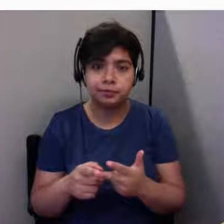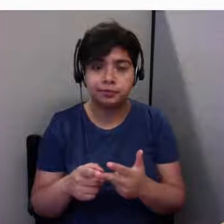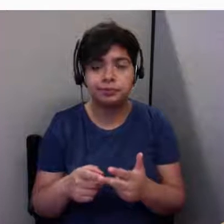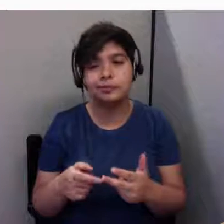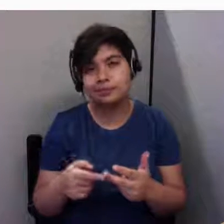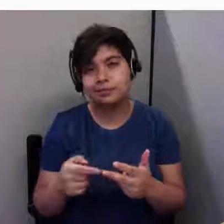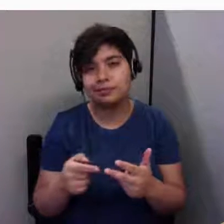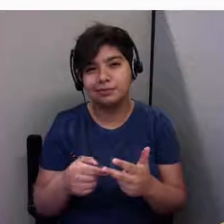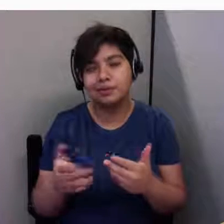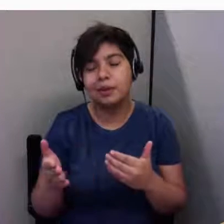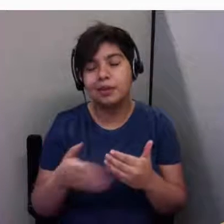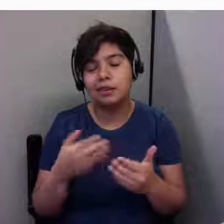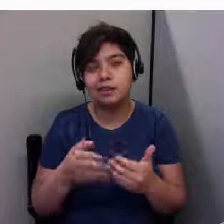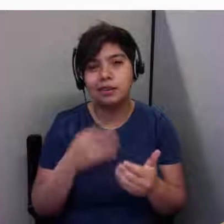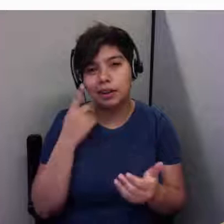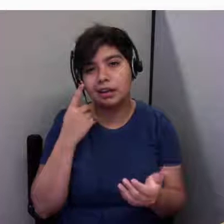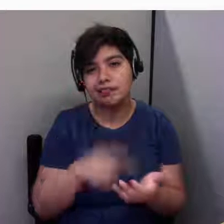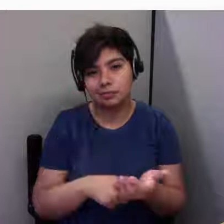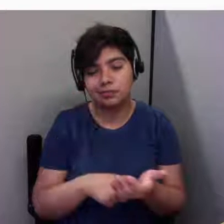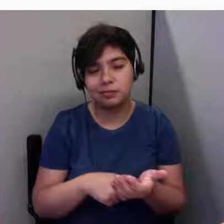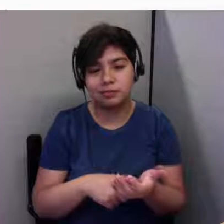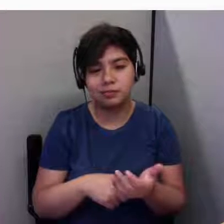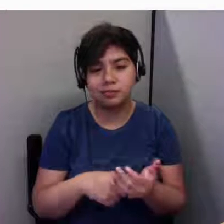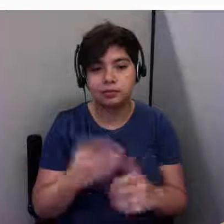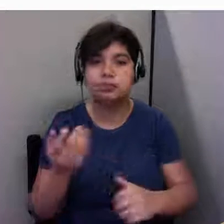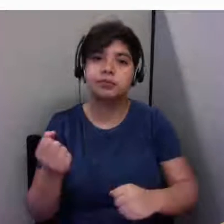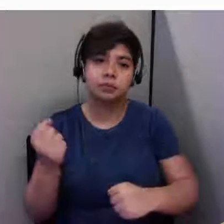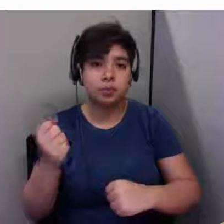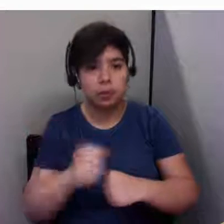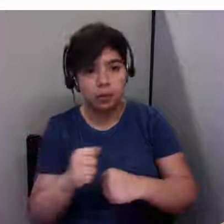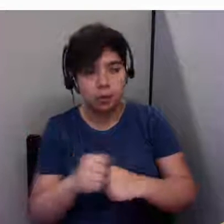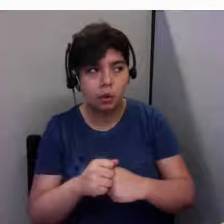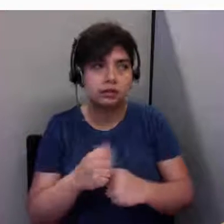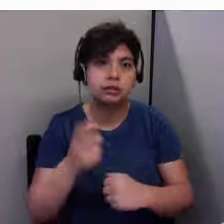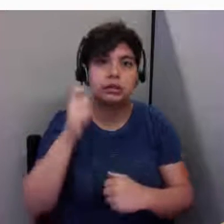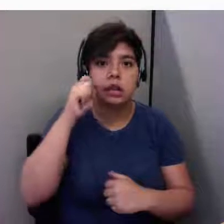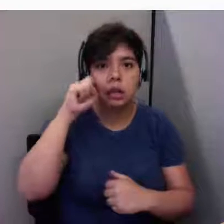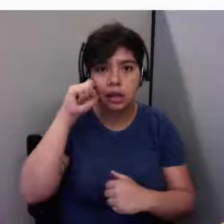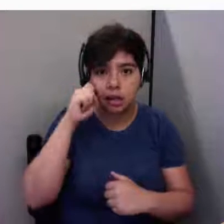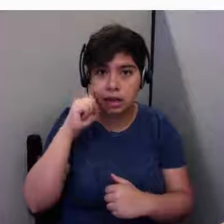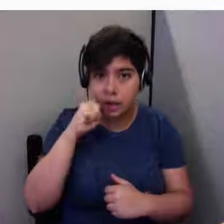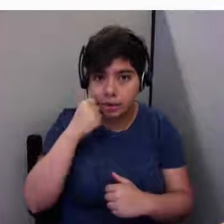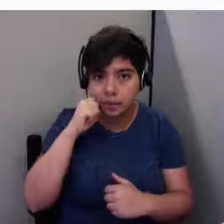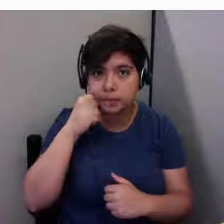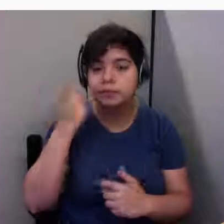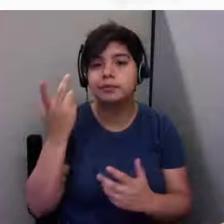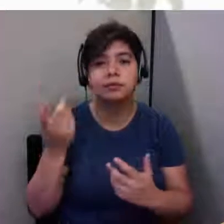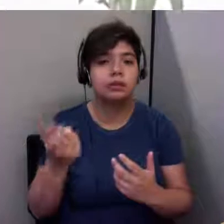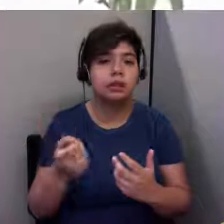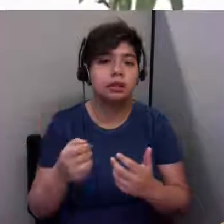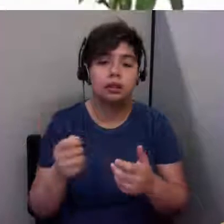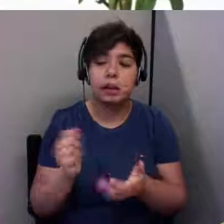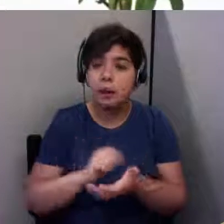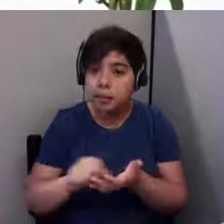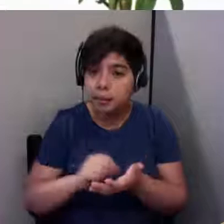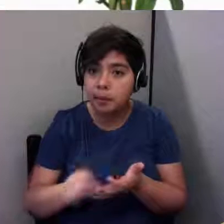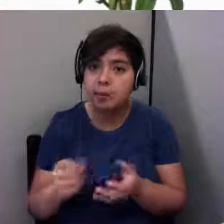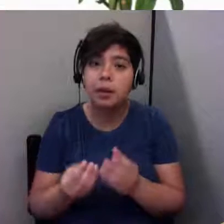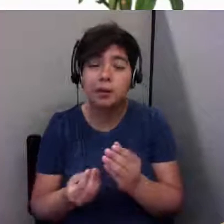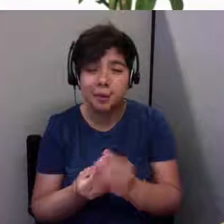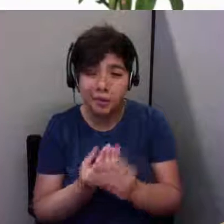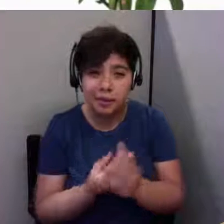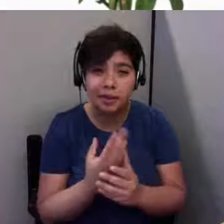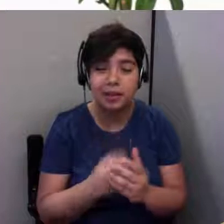Solids are easy to recognize. Rocks, apples, pencils, and plants are